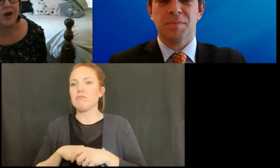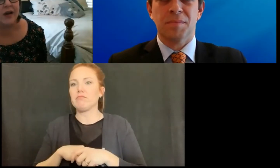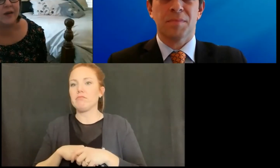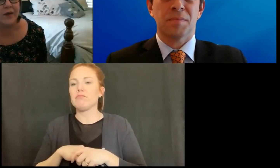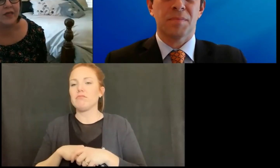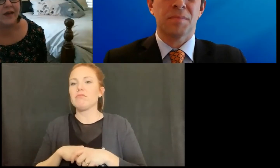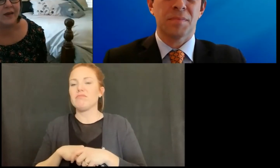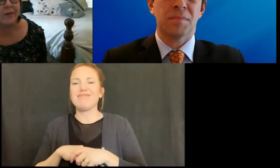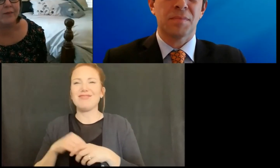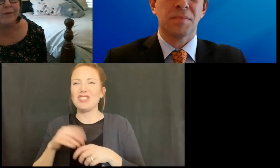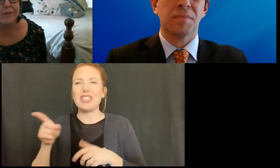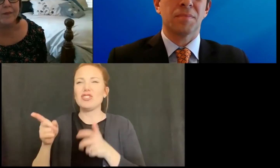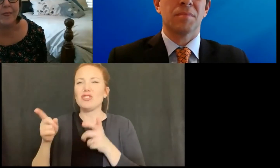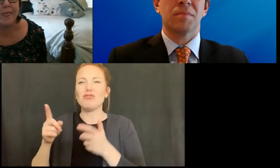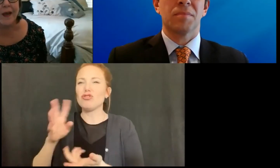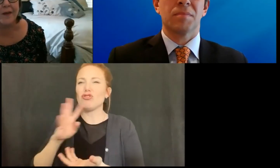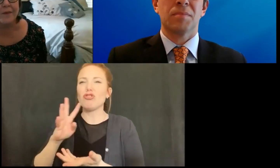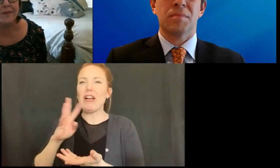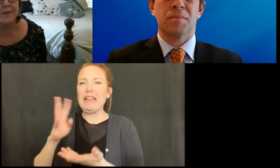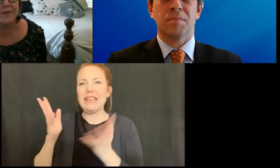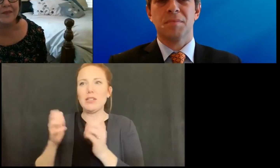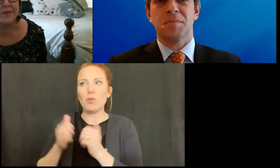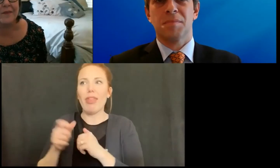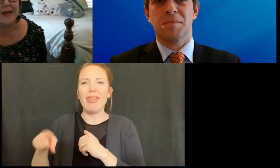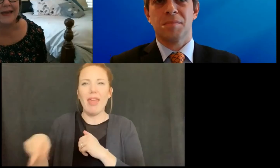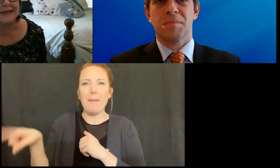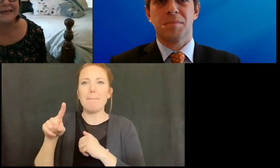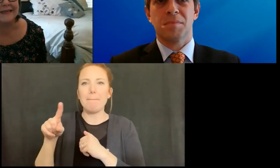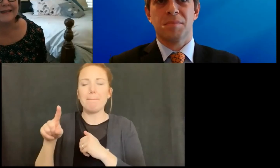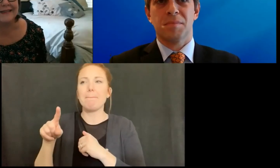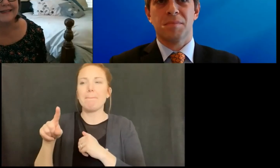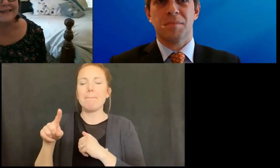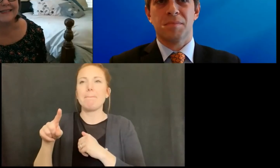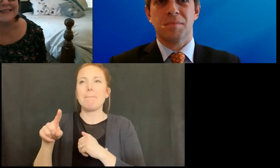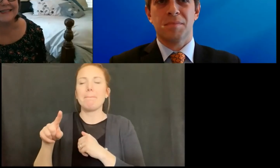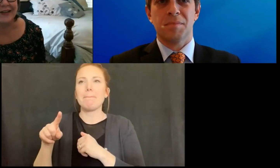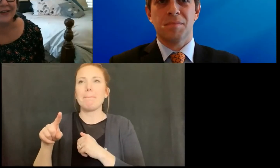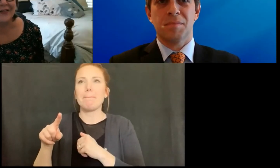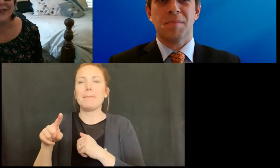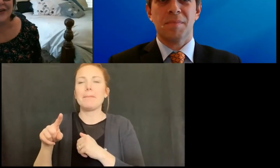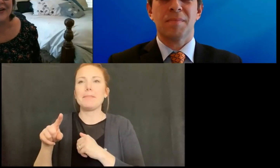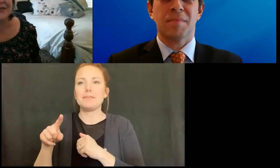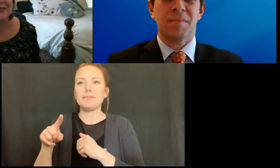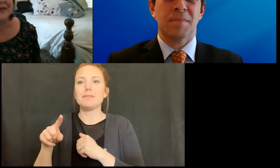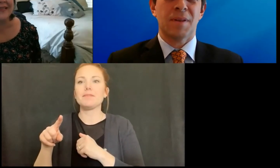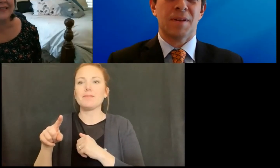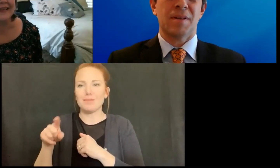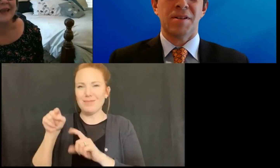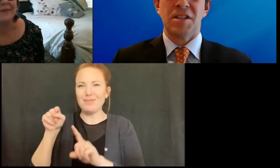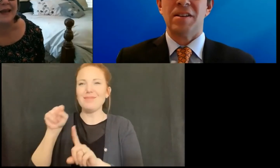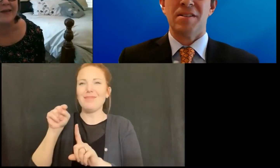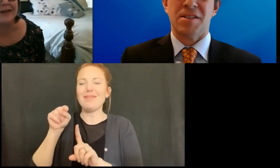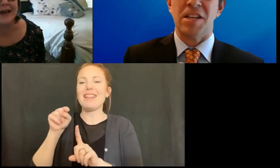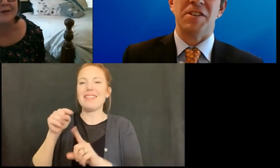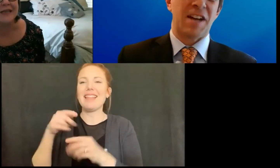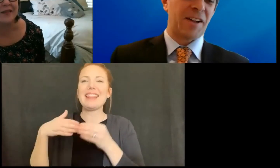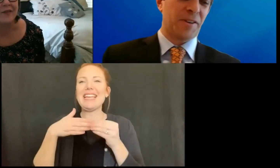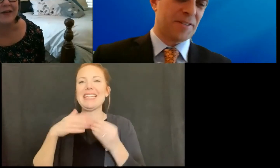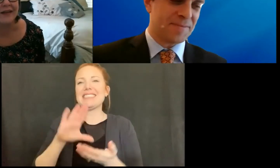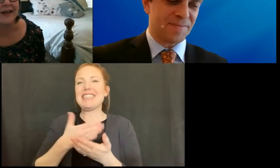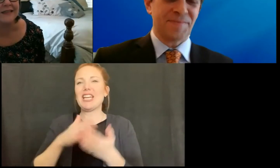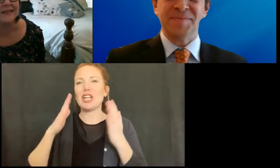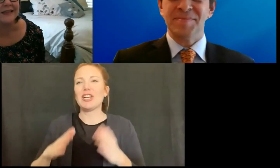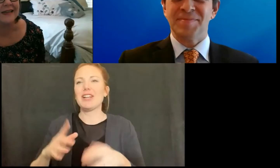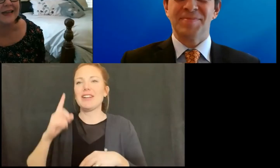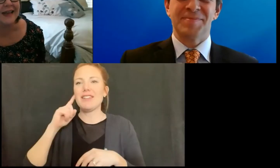just talking with them, the main singer for Aerosmith came down, and I was at